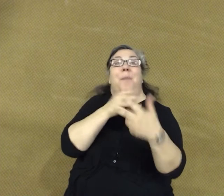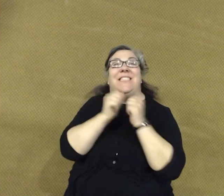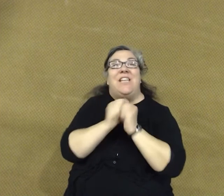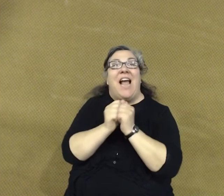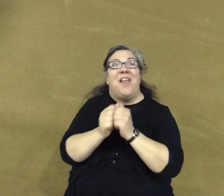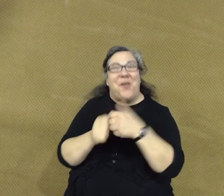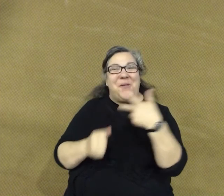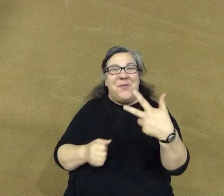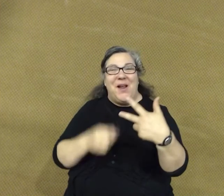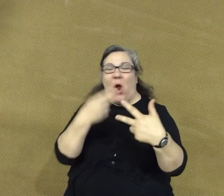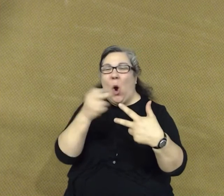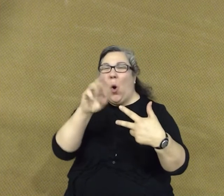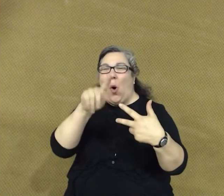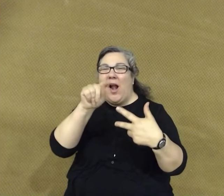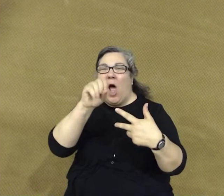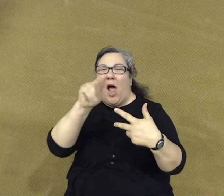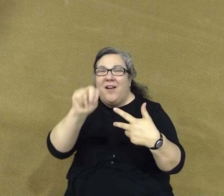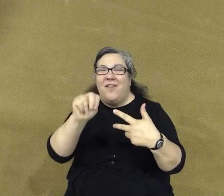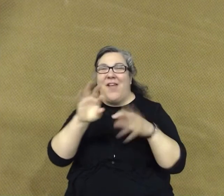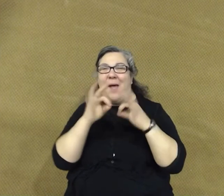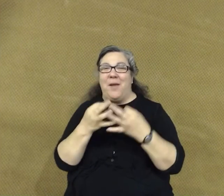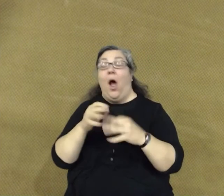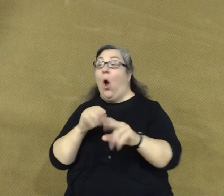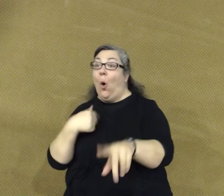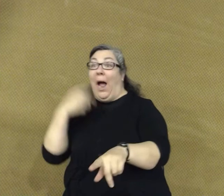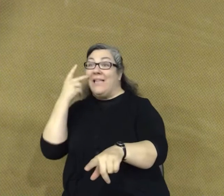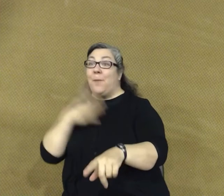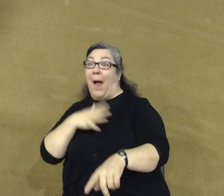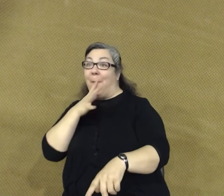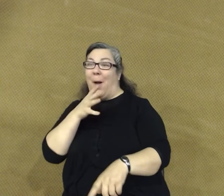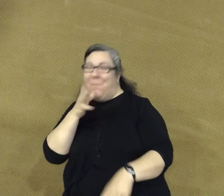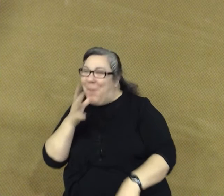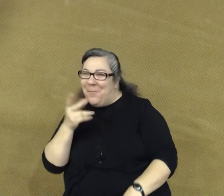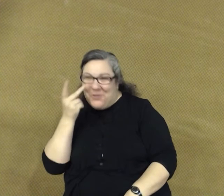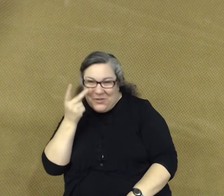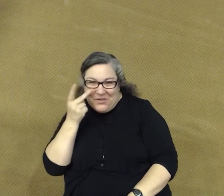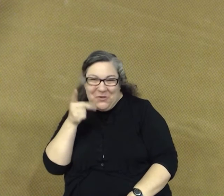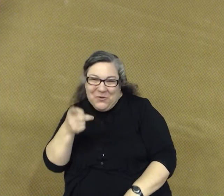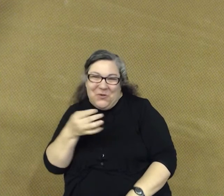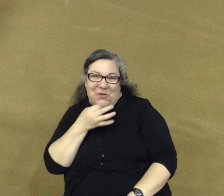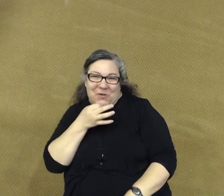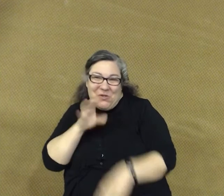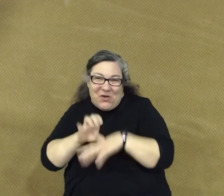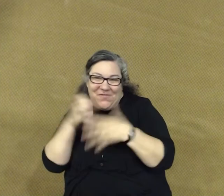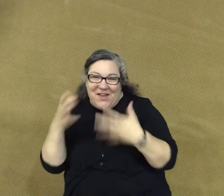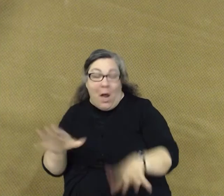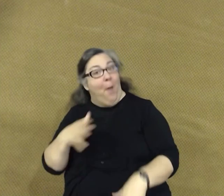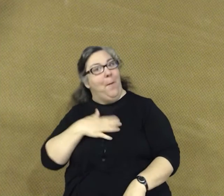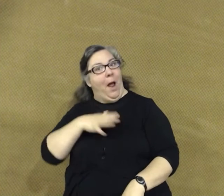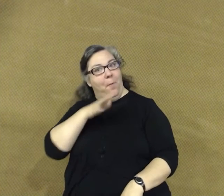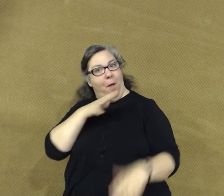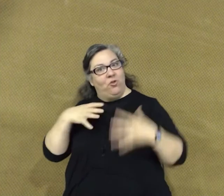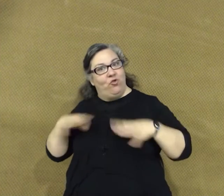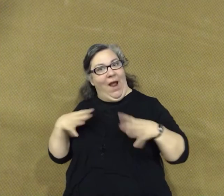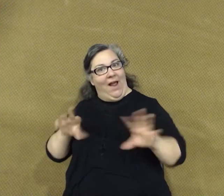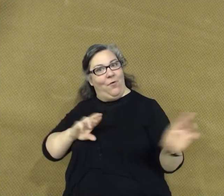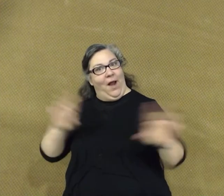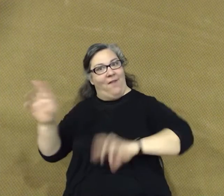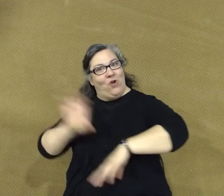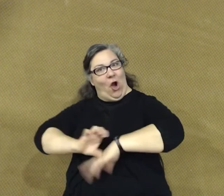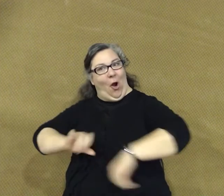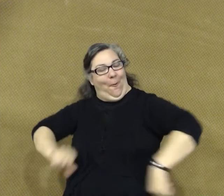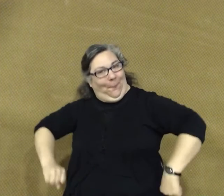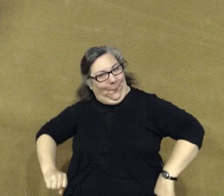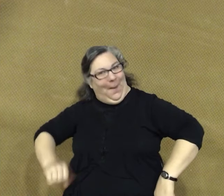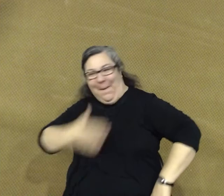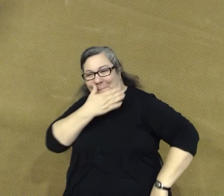right there. Amen. There's my mom. Mom, I'll see you in a little bit after church. She got dressed up. Look at her. I mean, that's the